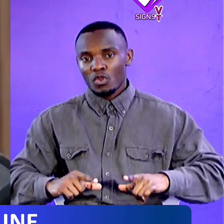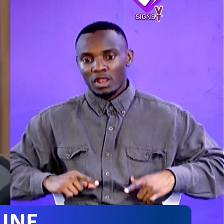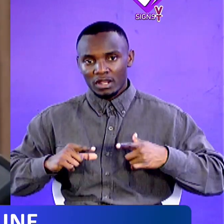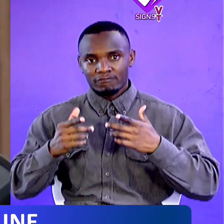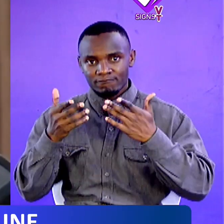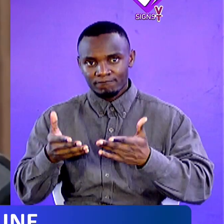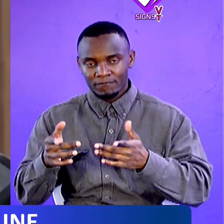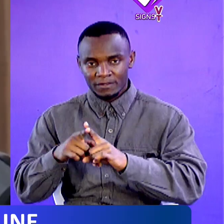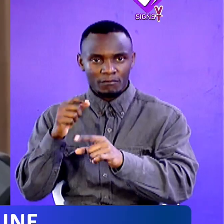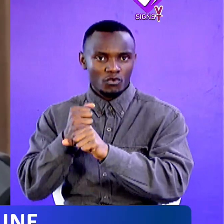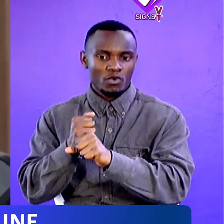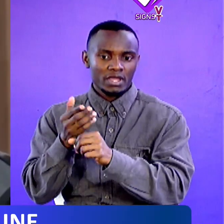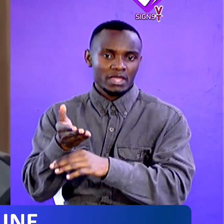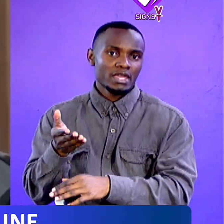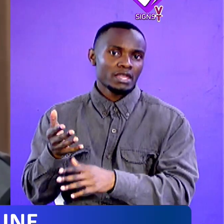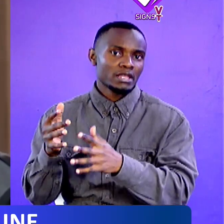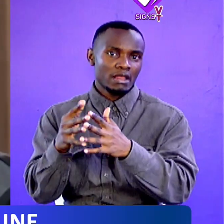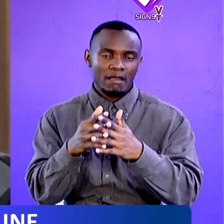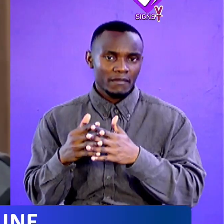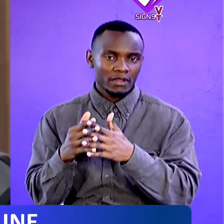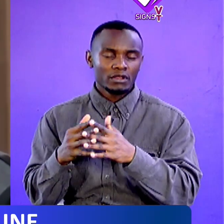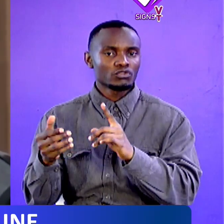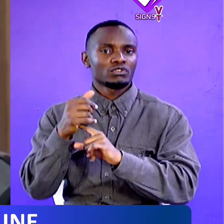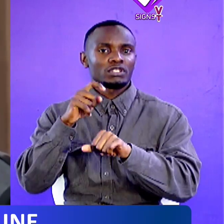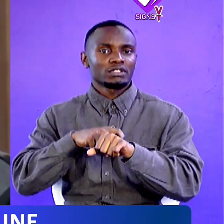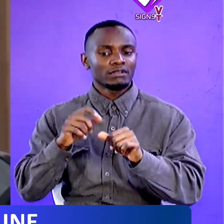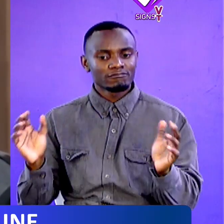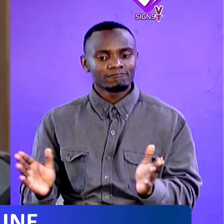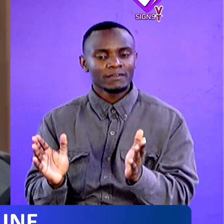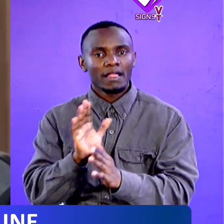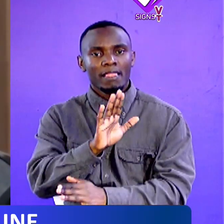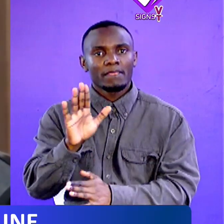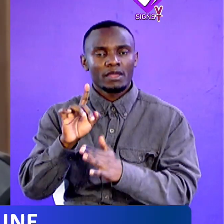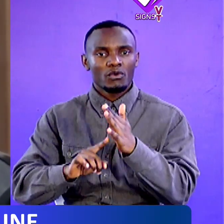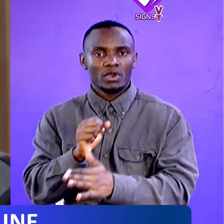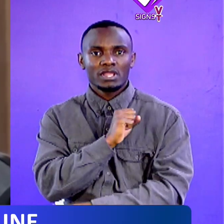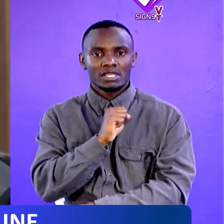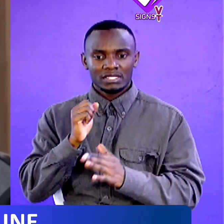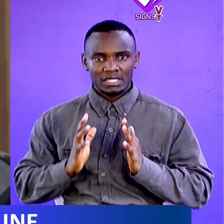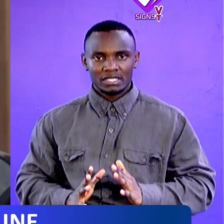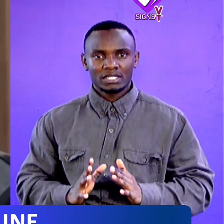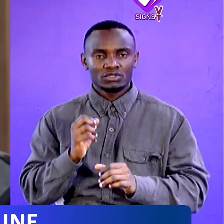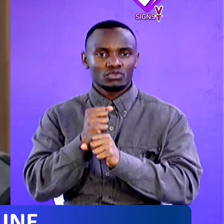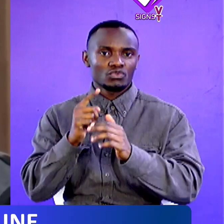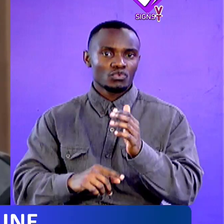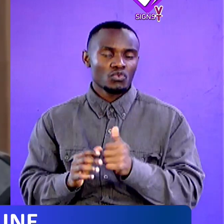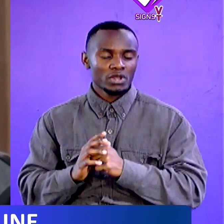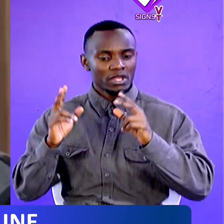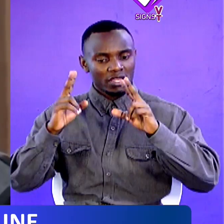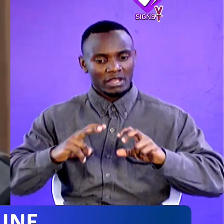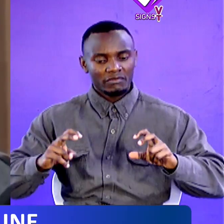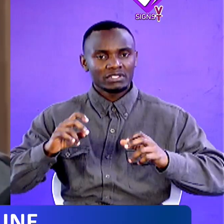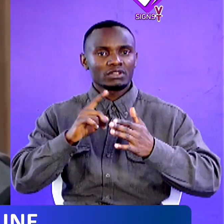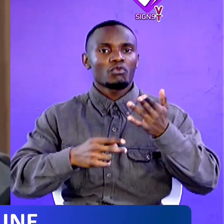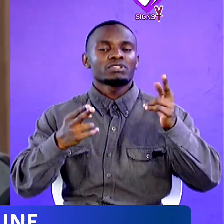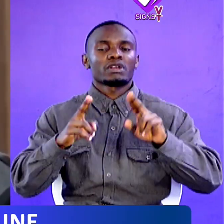to take time to lobby their senators and their congressmen so that they can know exactly what is happening in Kenya, so that when